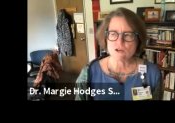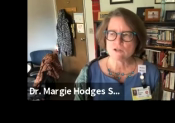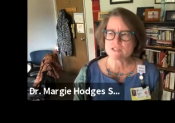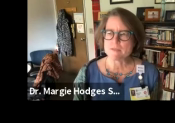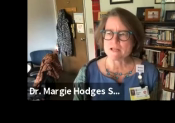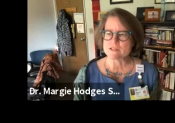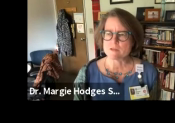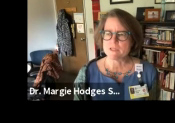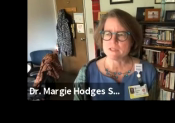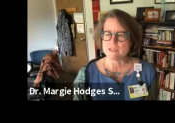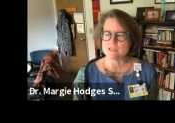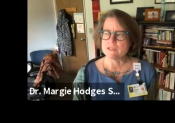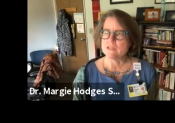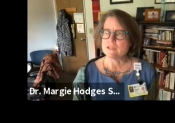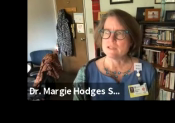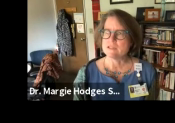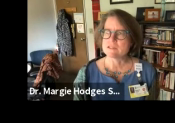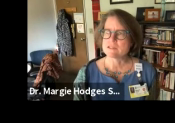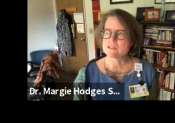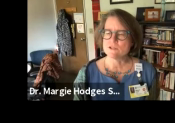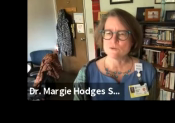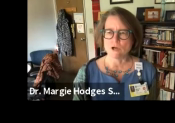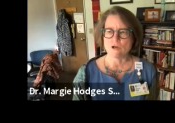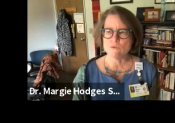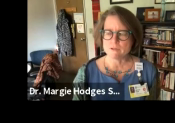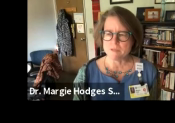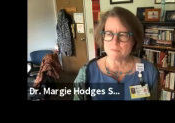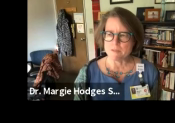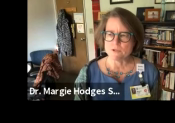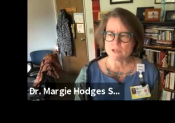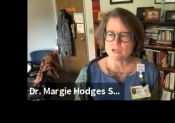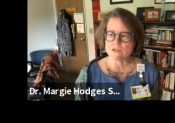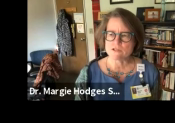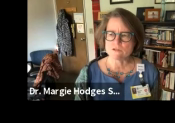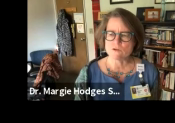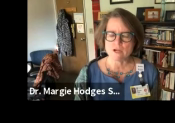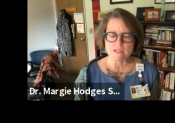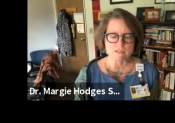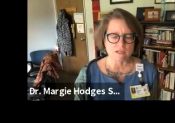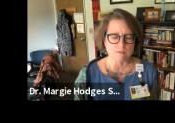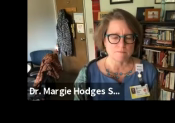today's talk is about something that is still raw with many people,